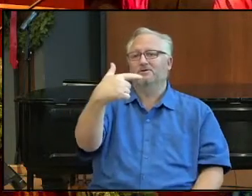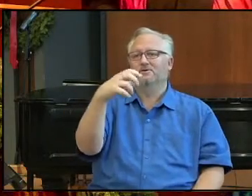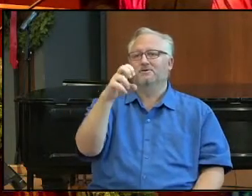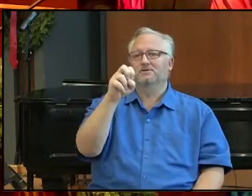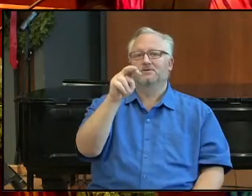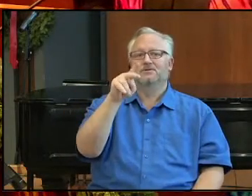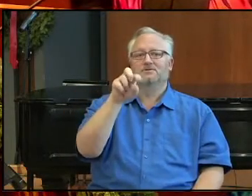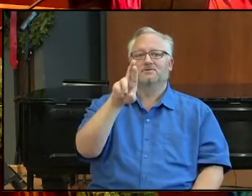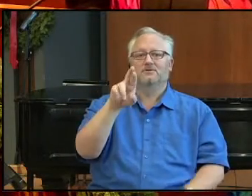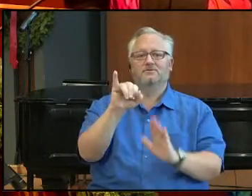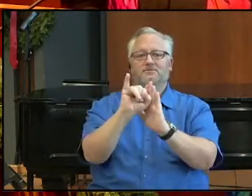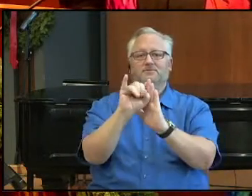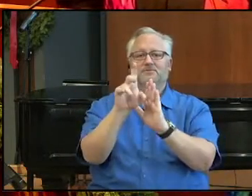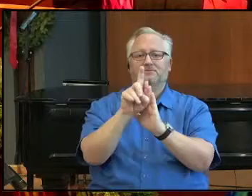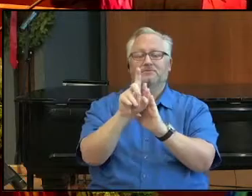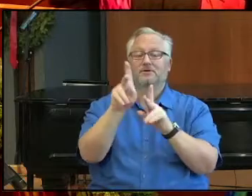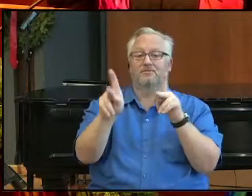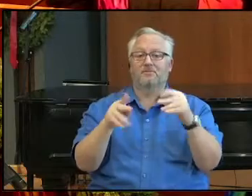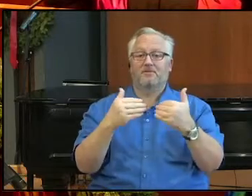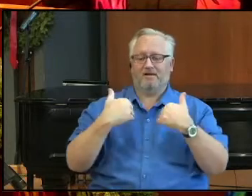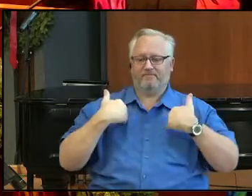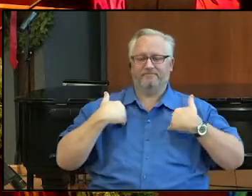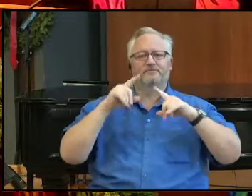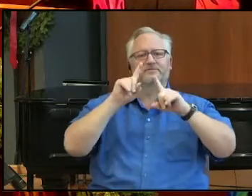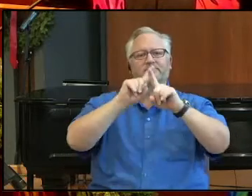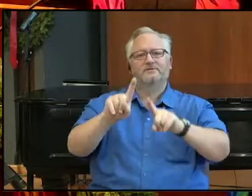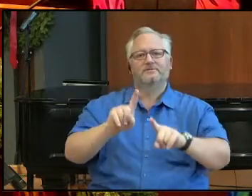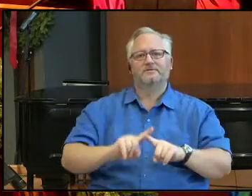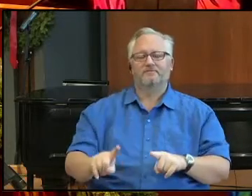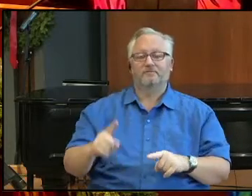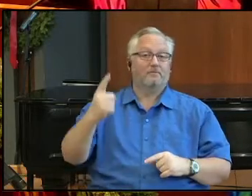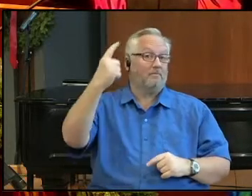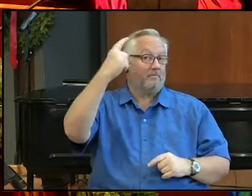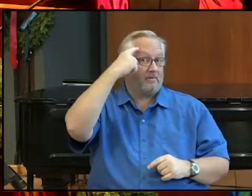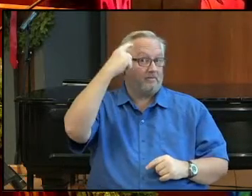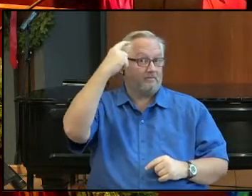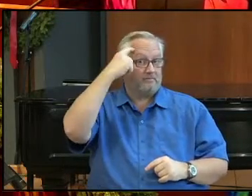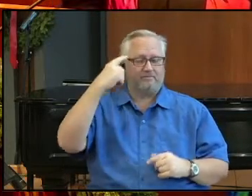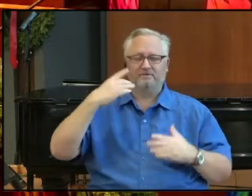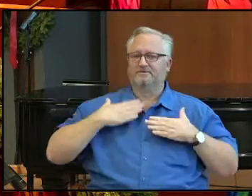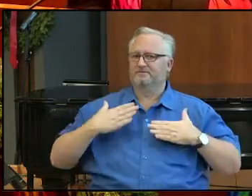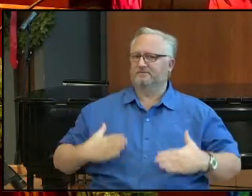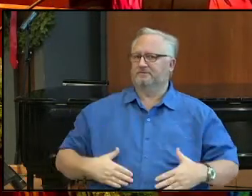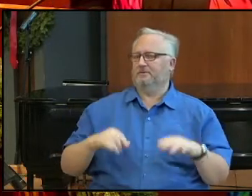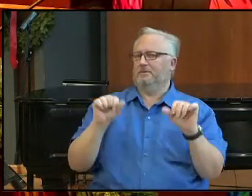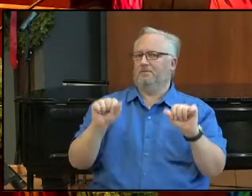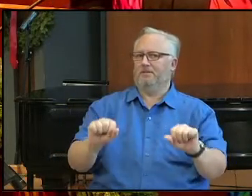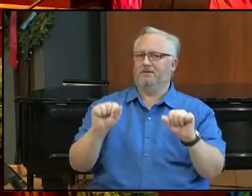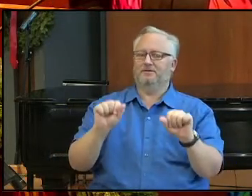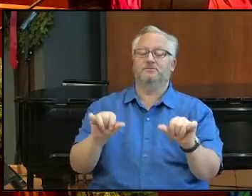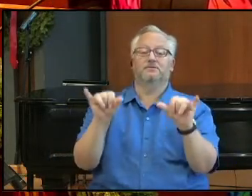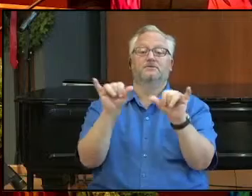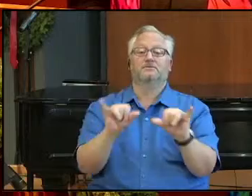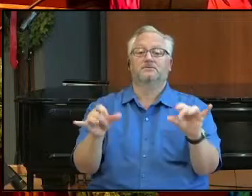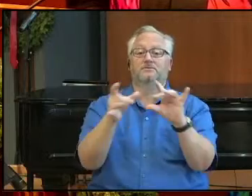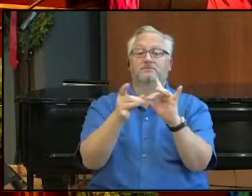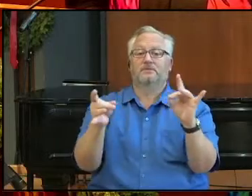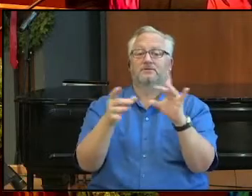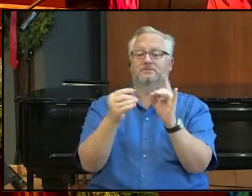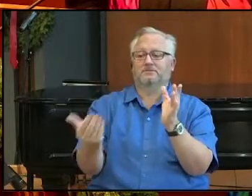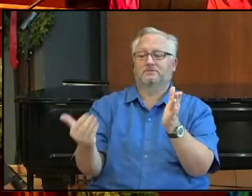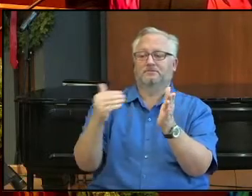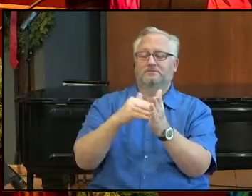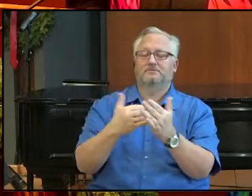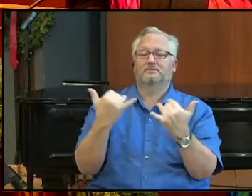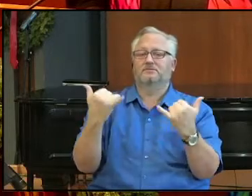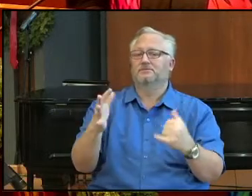and people with a variety of physical and mental abilities. Somos creadores de comunidad y compasión, y